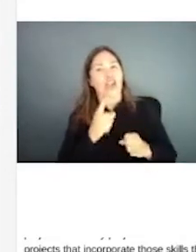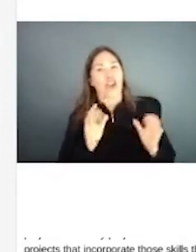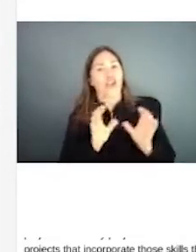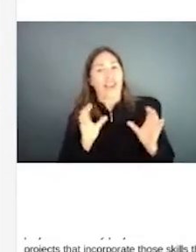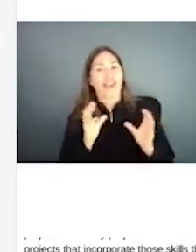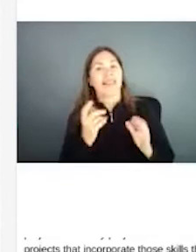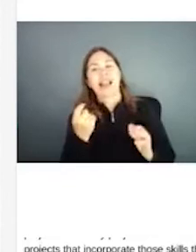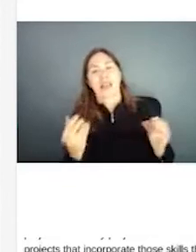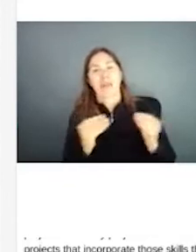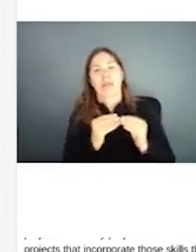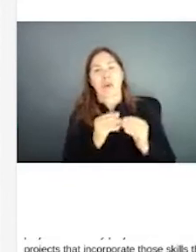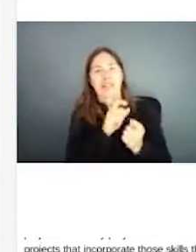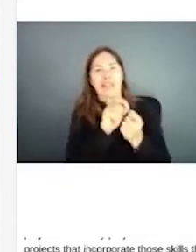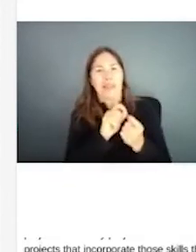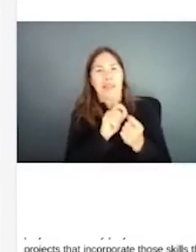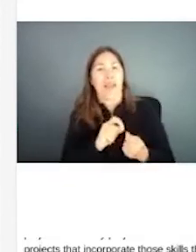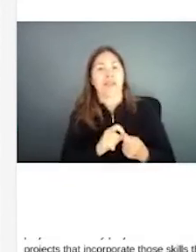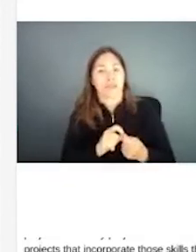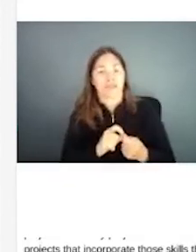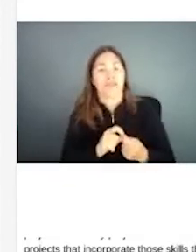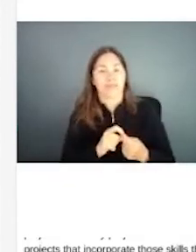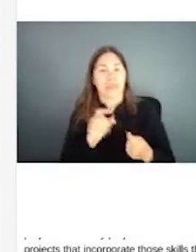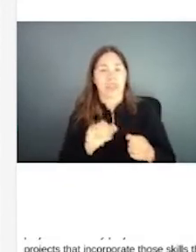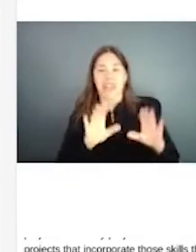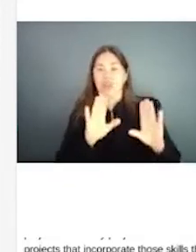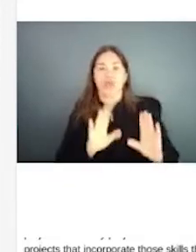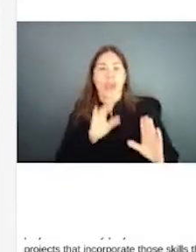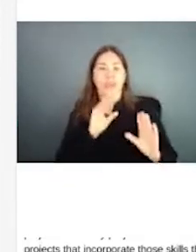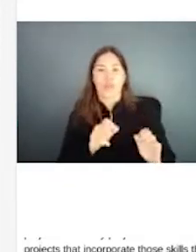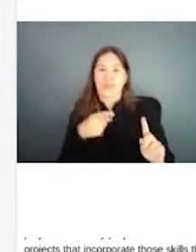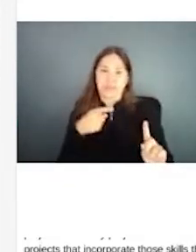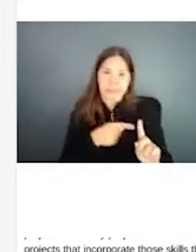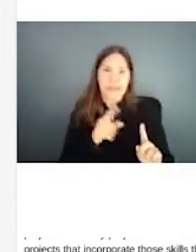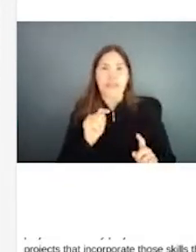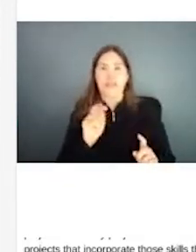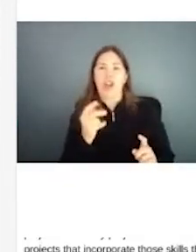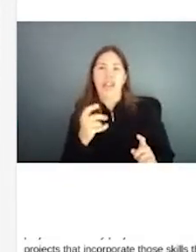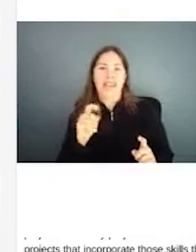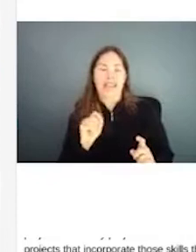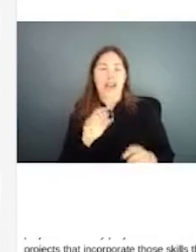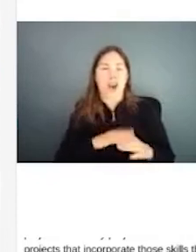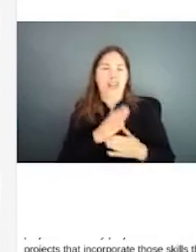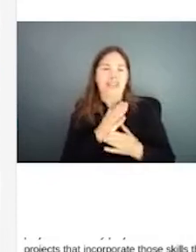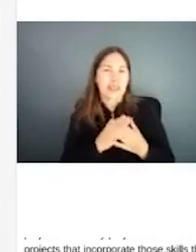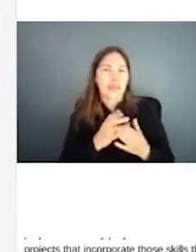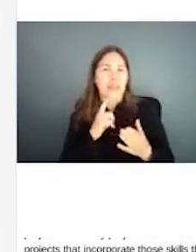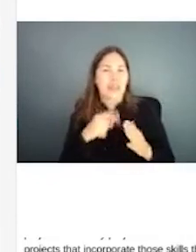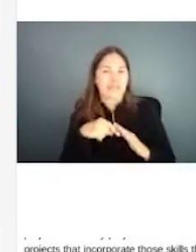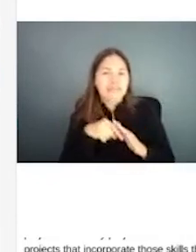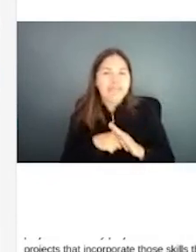gotten a bit more detailed. So that's a great feature to be able to target down on some of the nitty gritty.